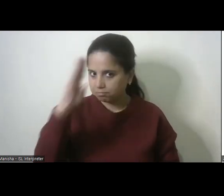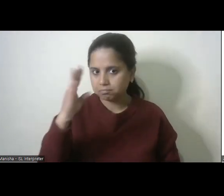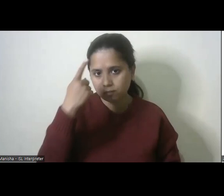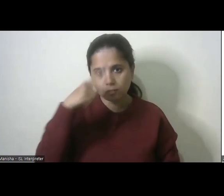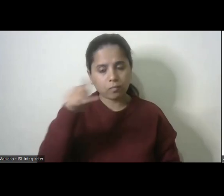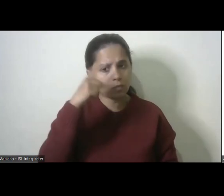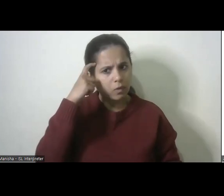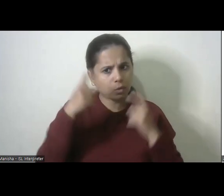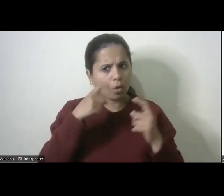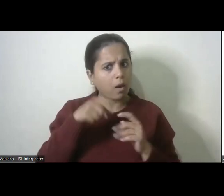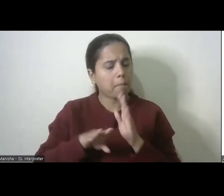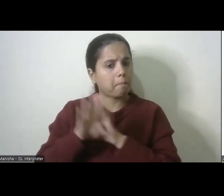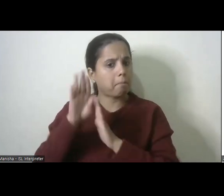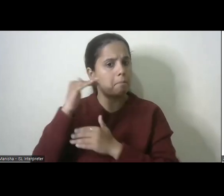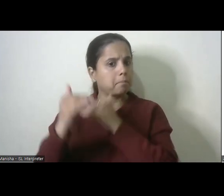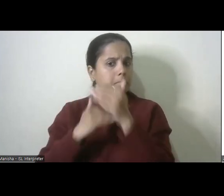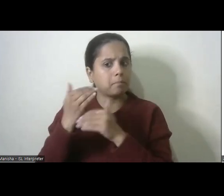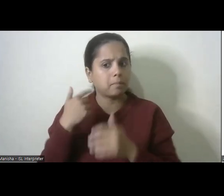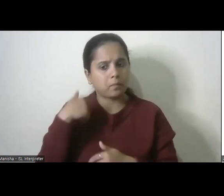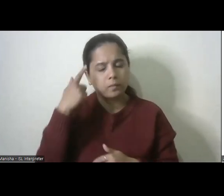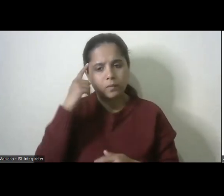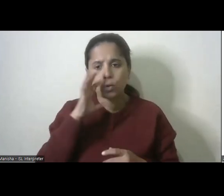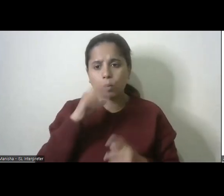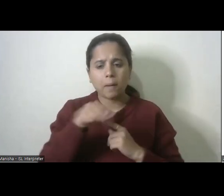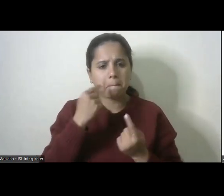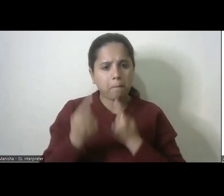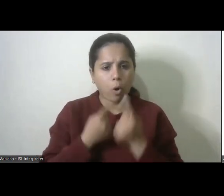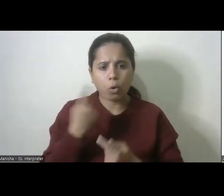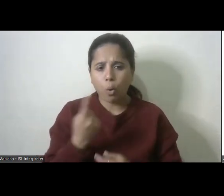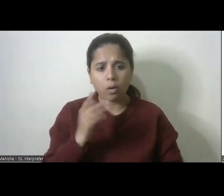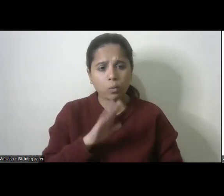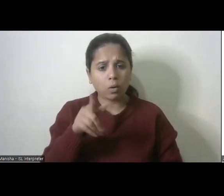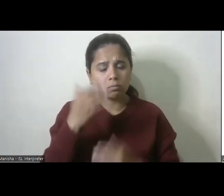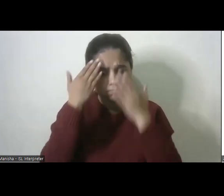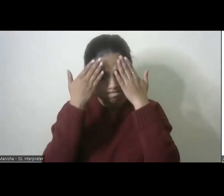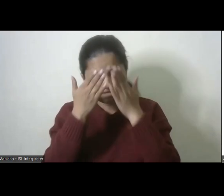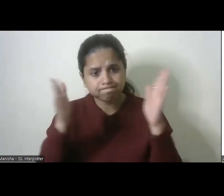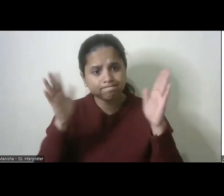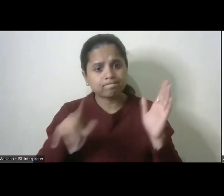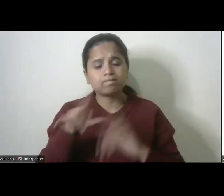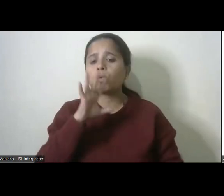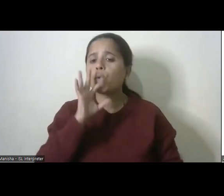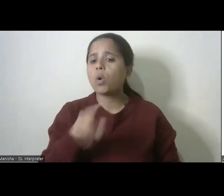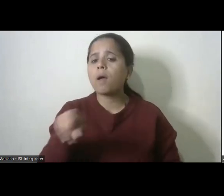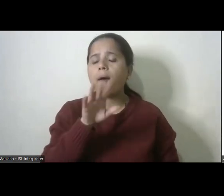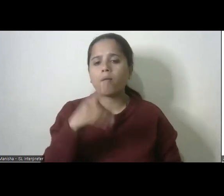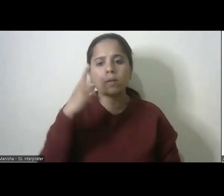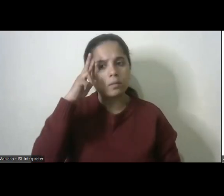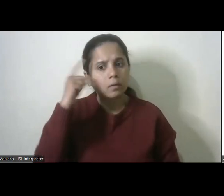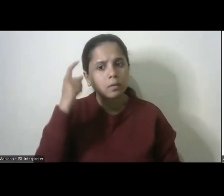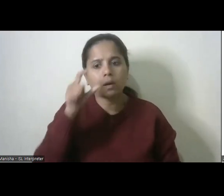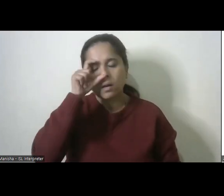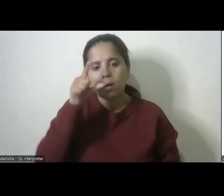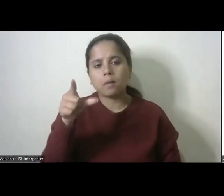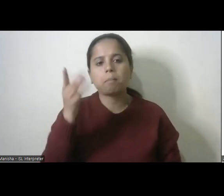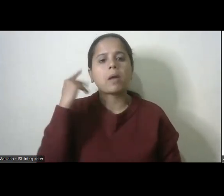thinking so progressively beyond identitarian politics, which I believe was a real concern for Dr.